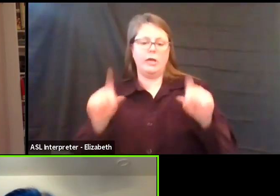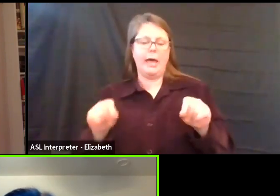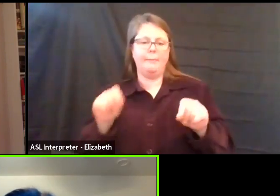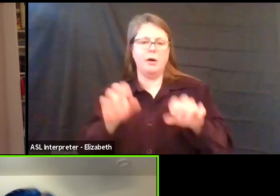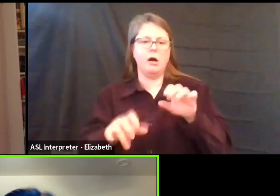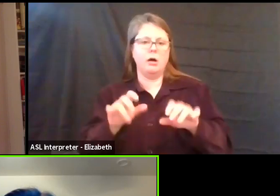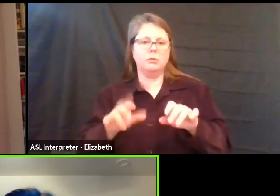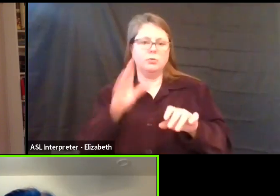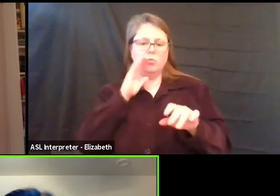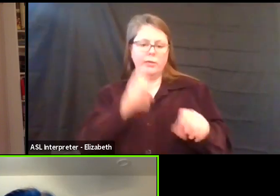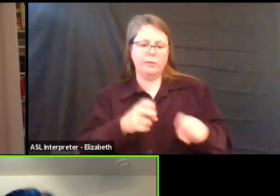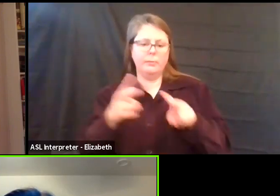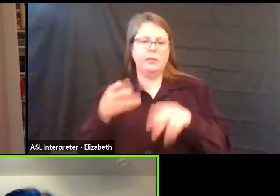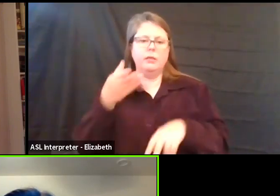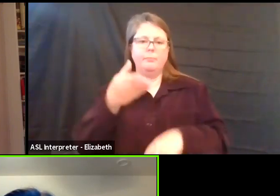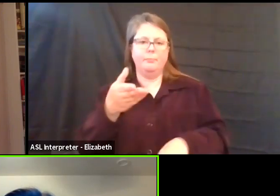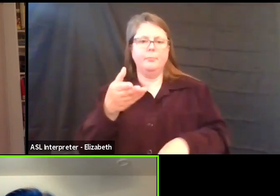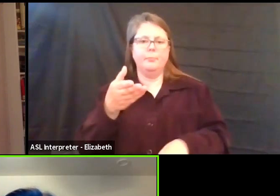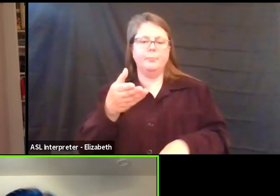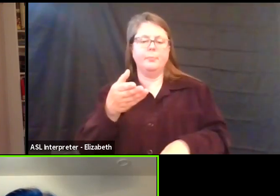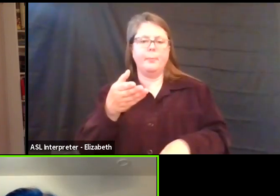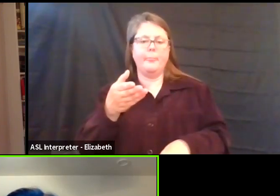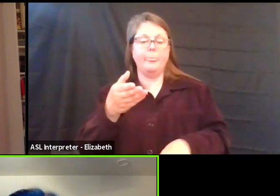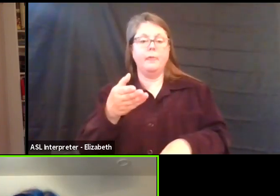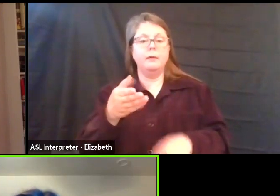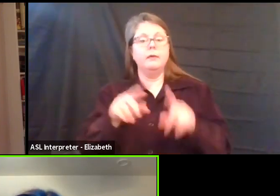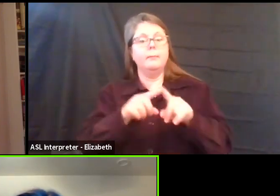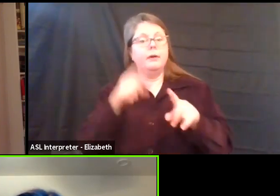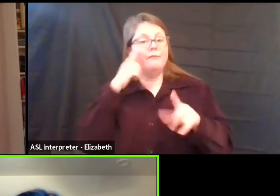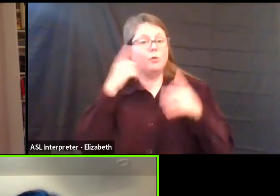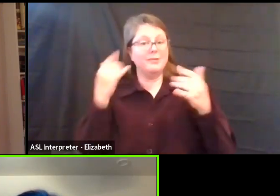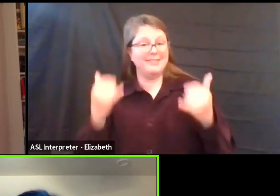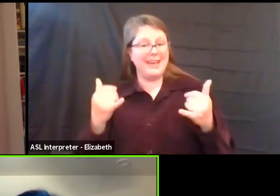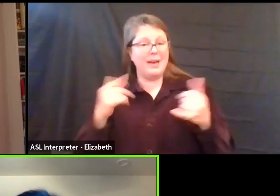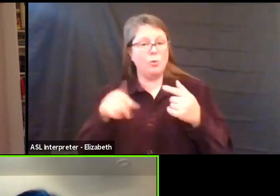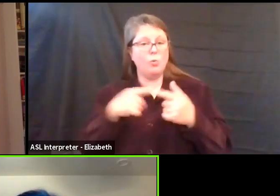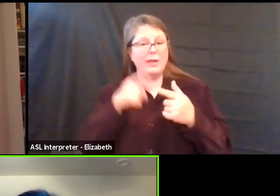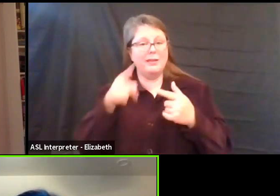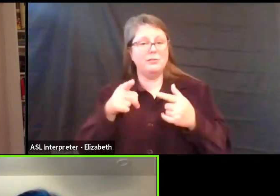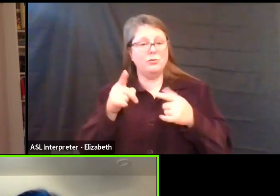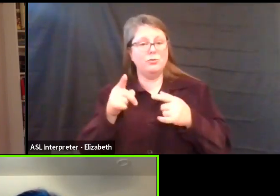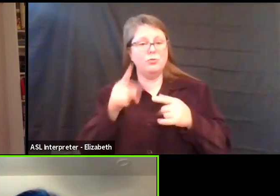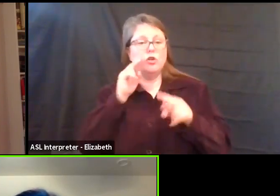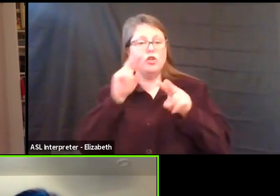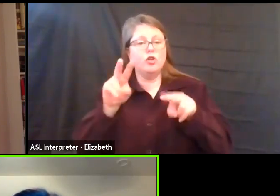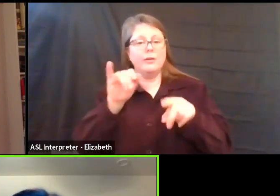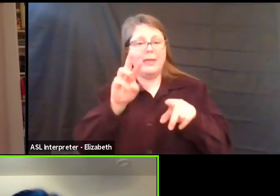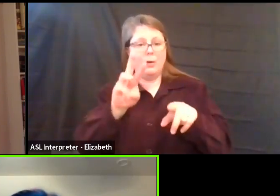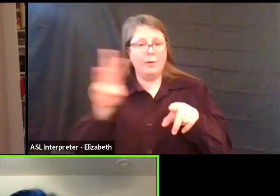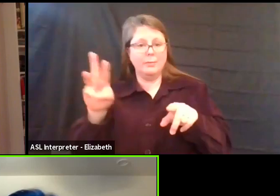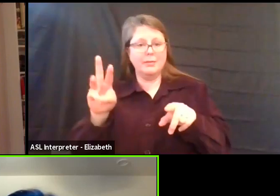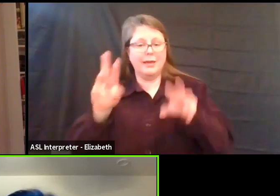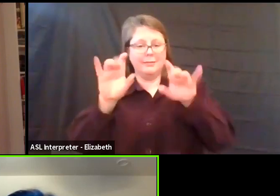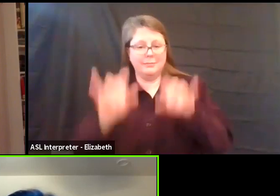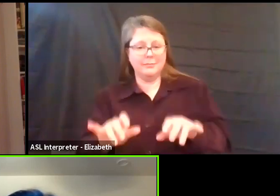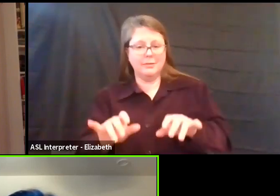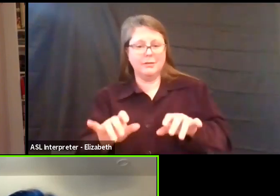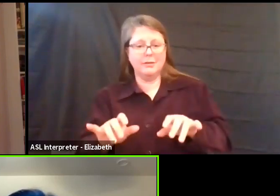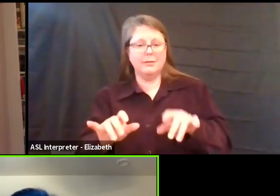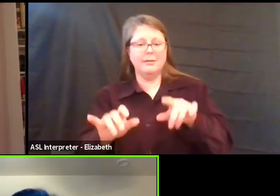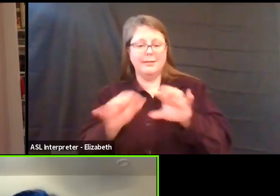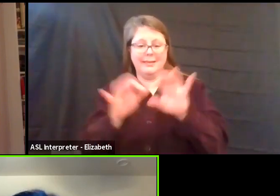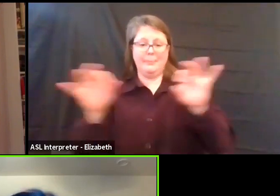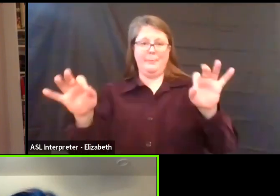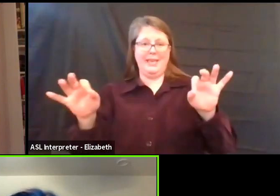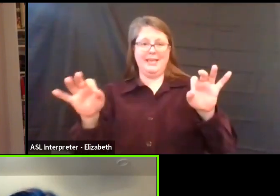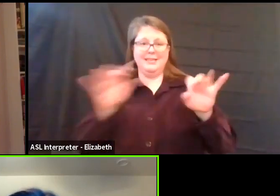now, when you go there, it shows that you will be added to a wait list. And part of the reason for that is because